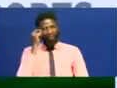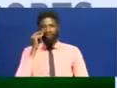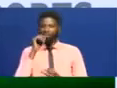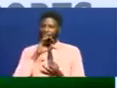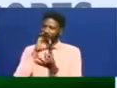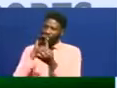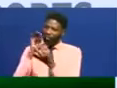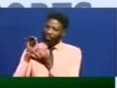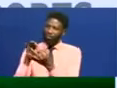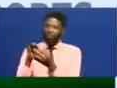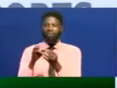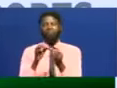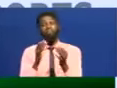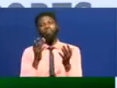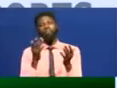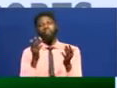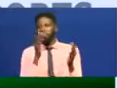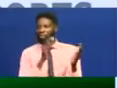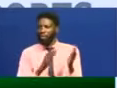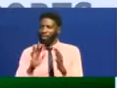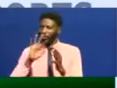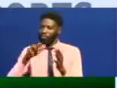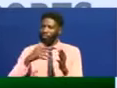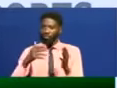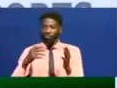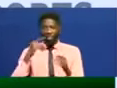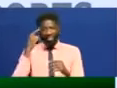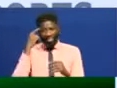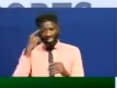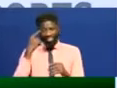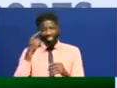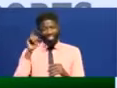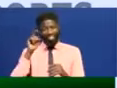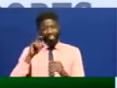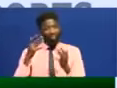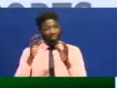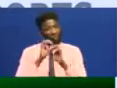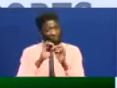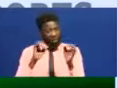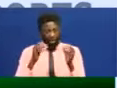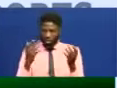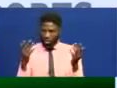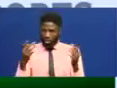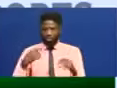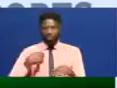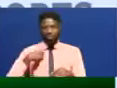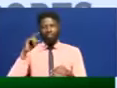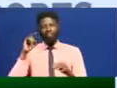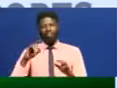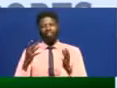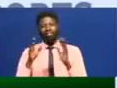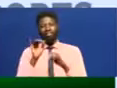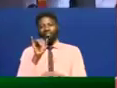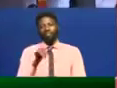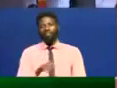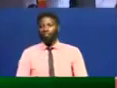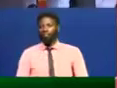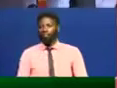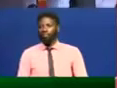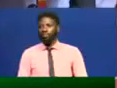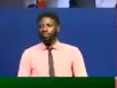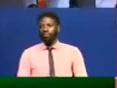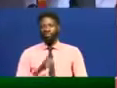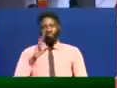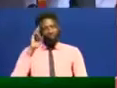do you think that is not worth celebrating? I don't agree with you. I think I want to celebrate that. It's because of this master